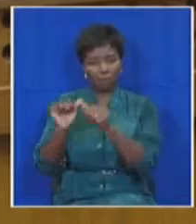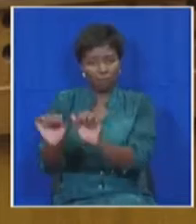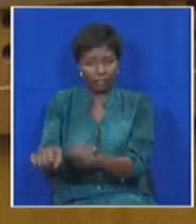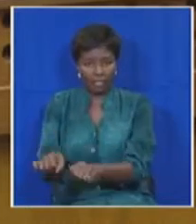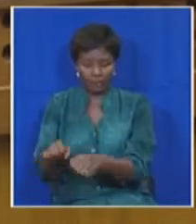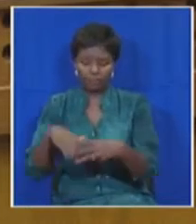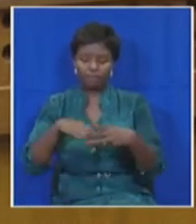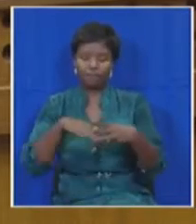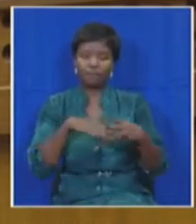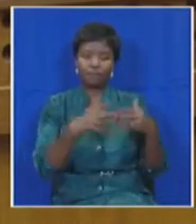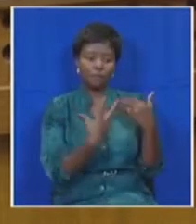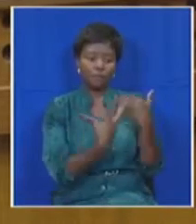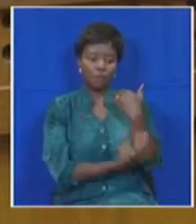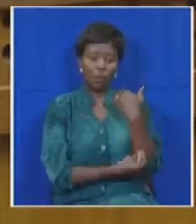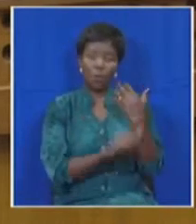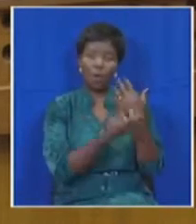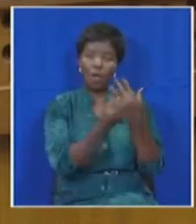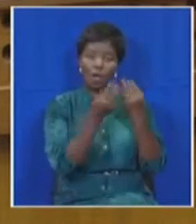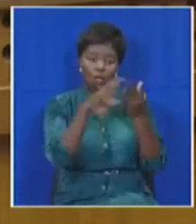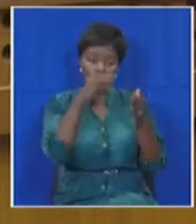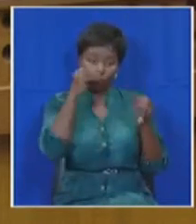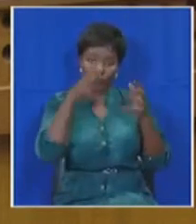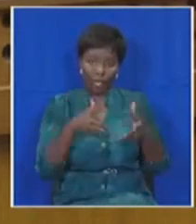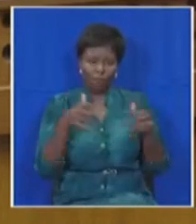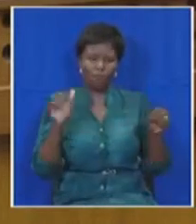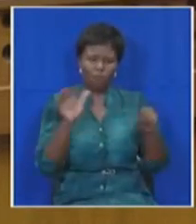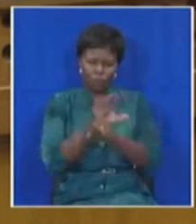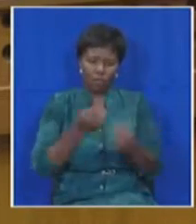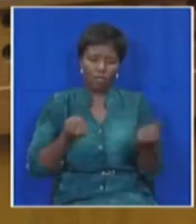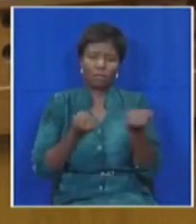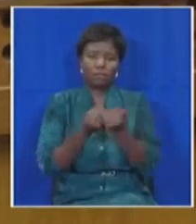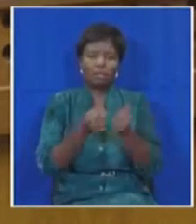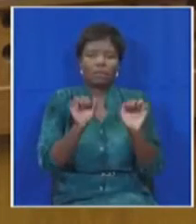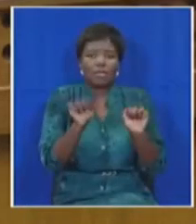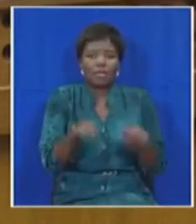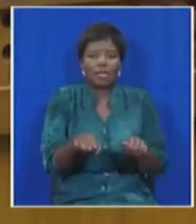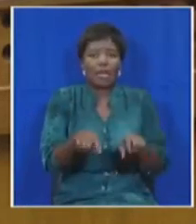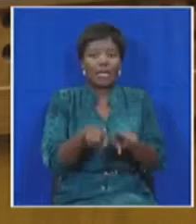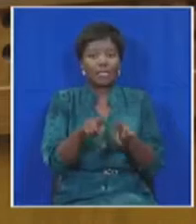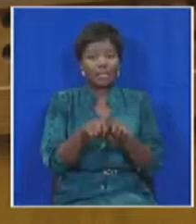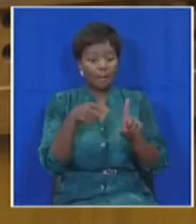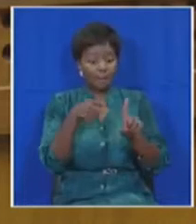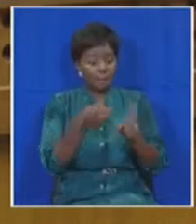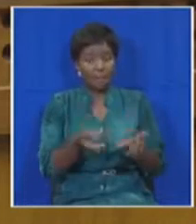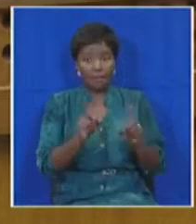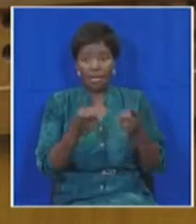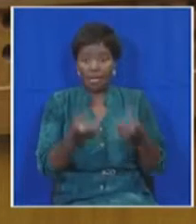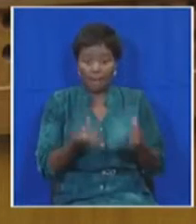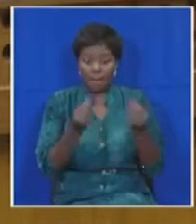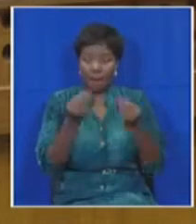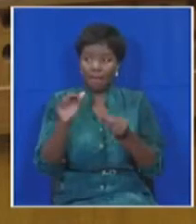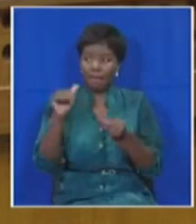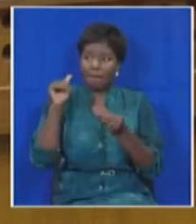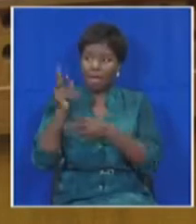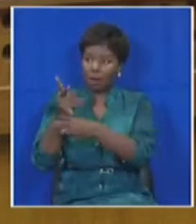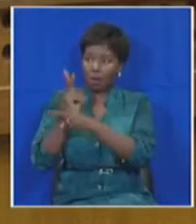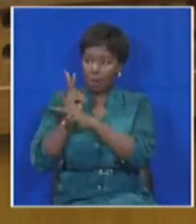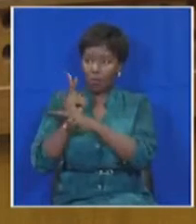poorest students will be comprehensively supported, and the missing middle who cannot secure funding or bank loans will receive